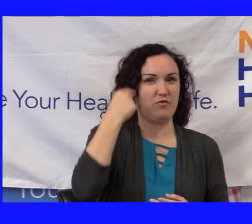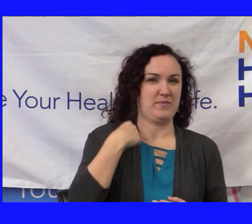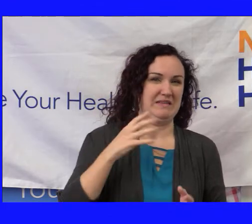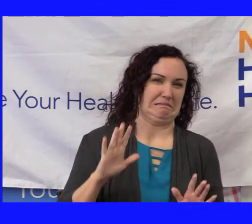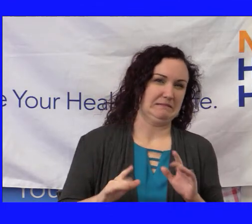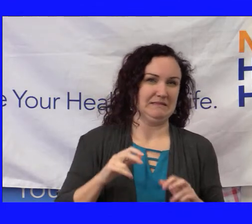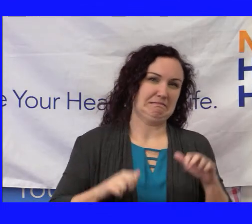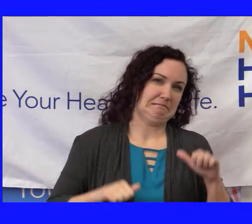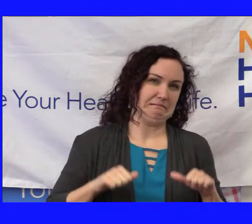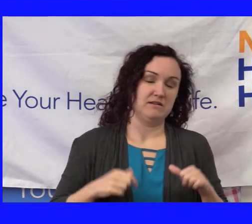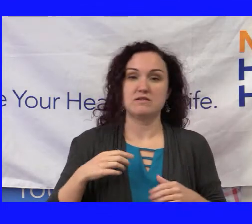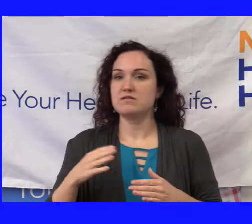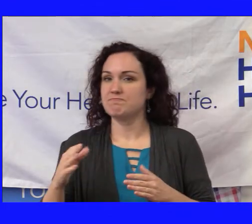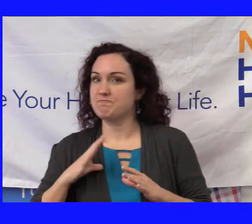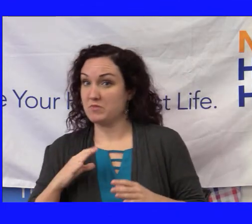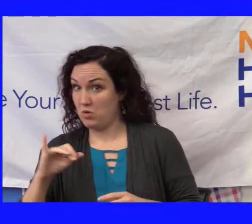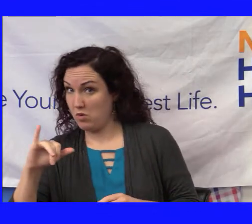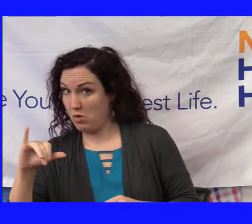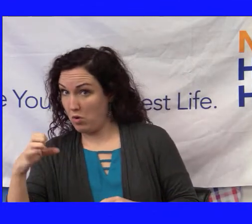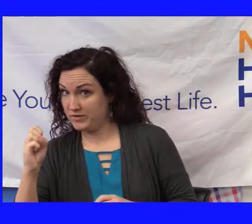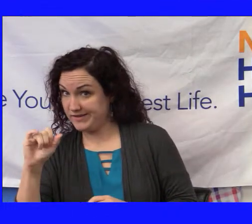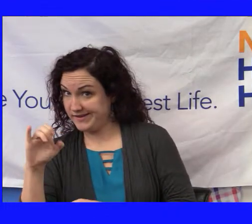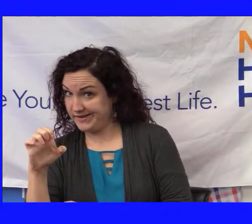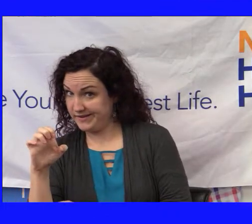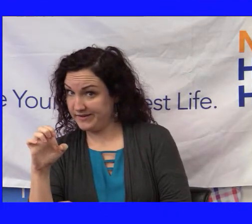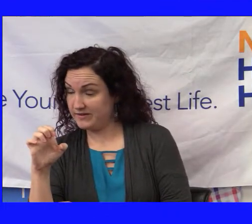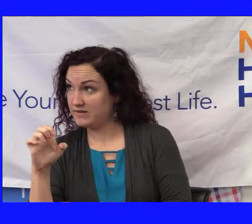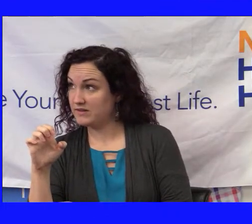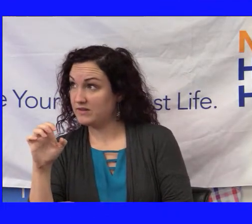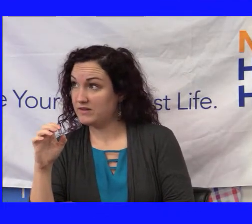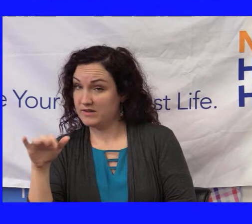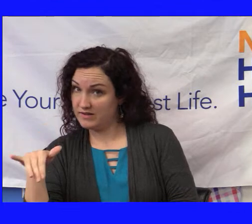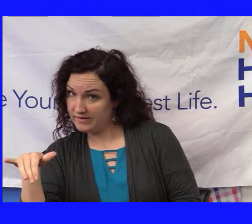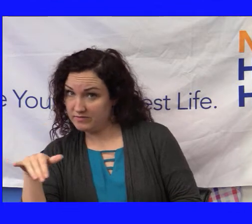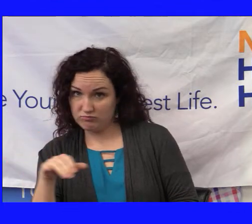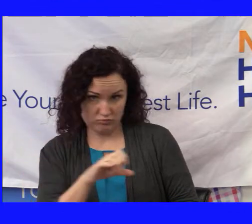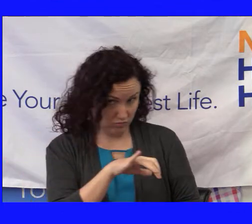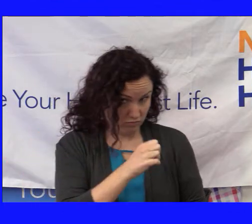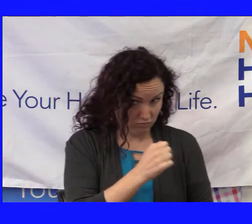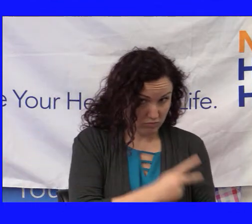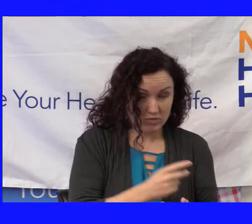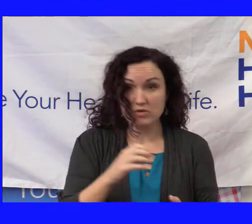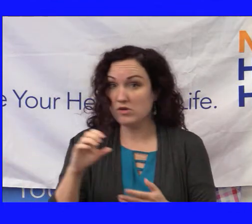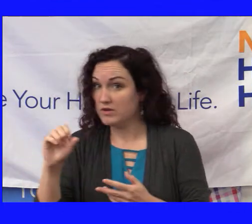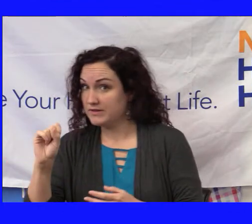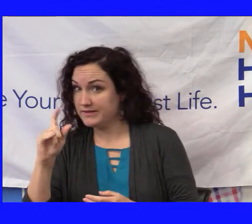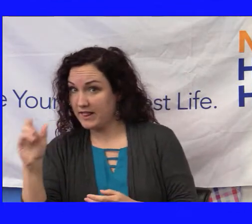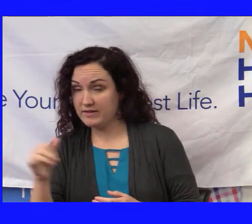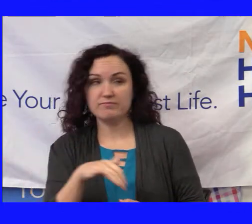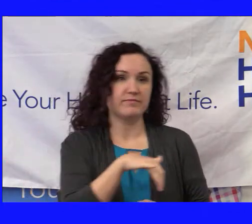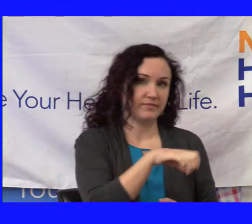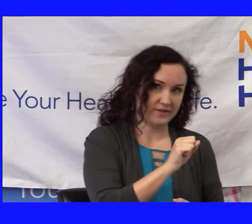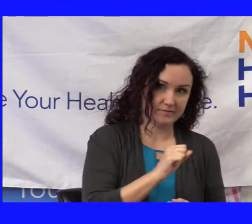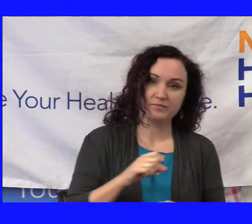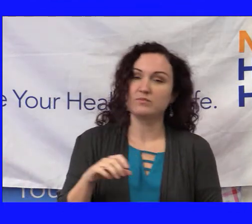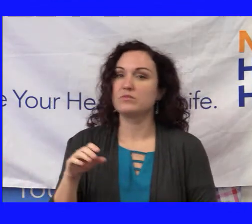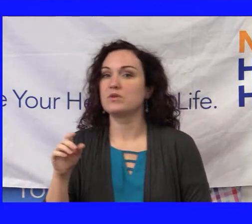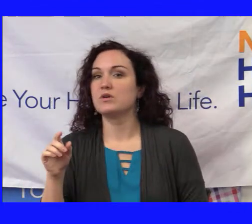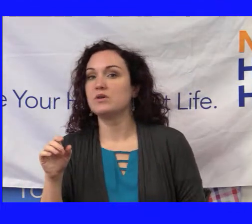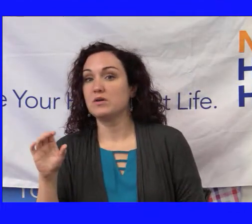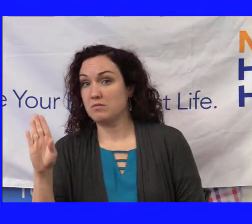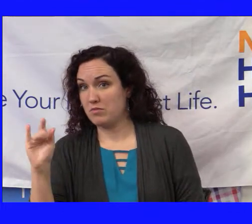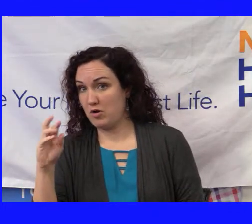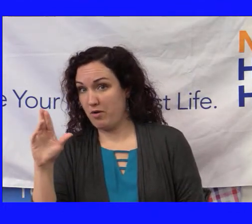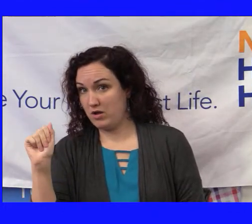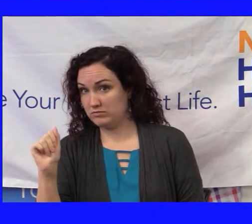then. Jose? Yes, thank you. Sally? Yes. Barbara?